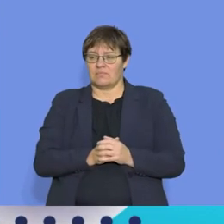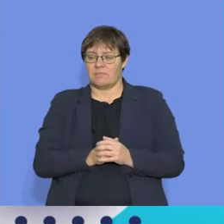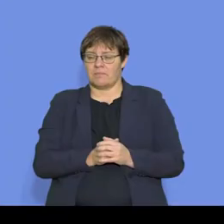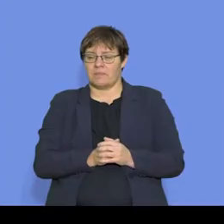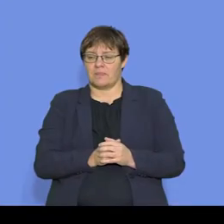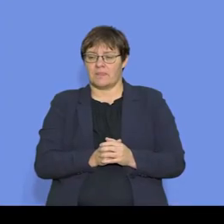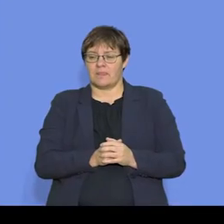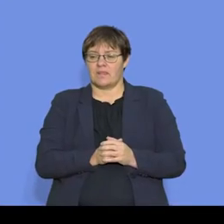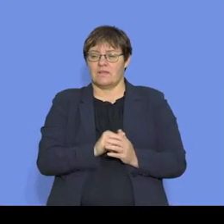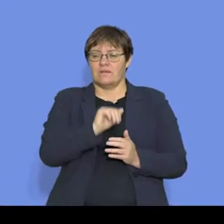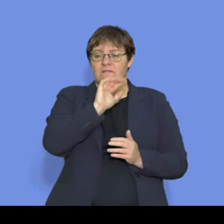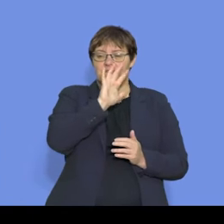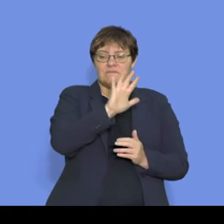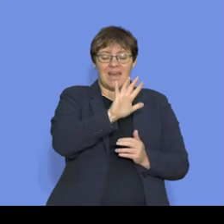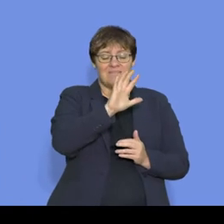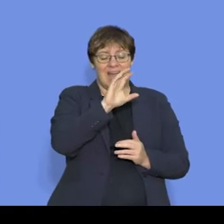over